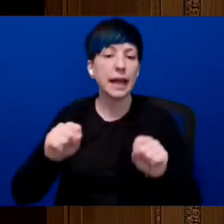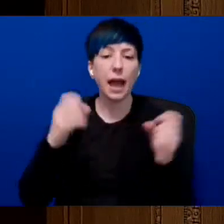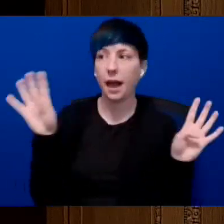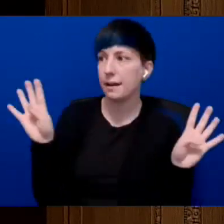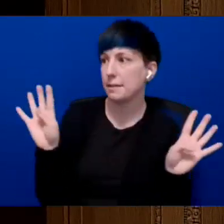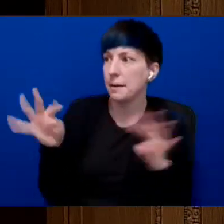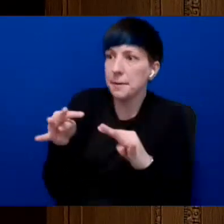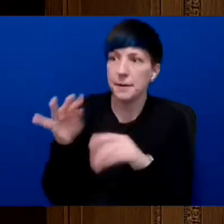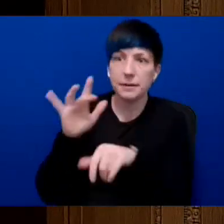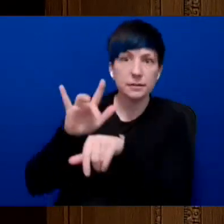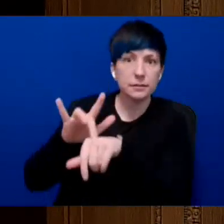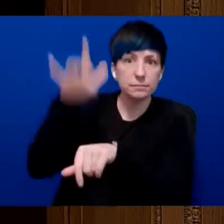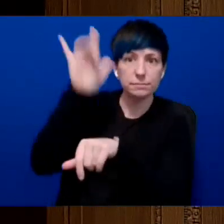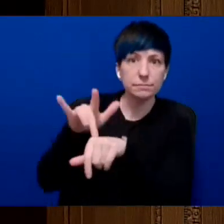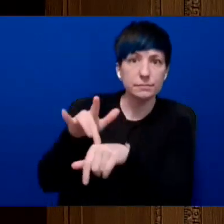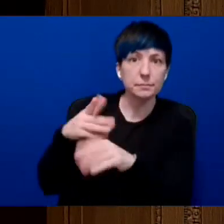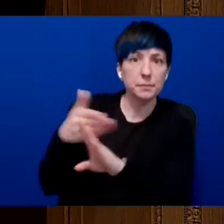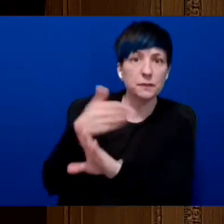Well, the